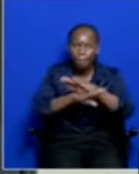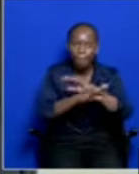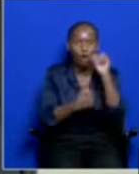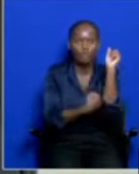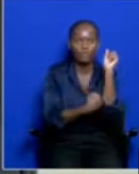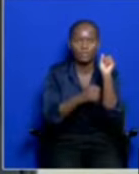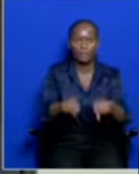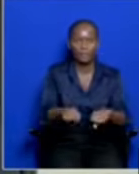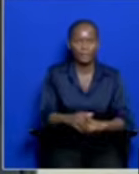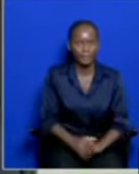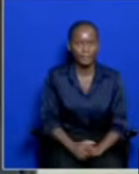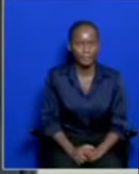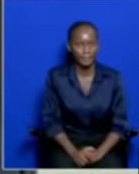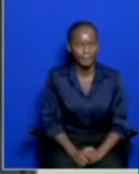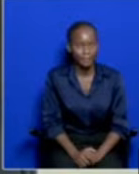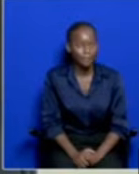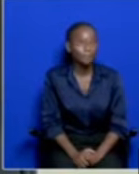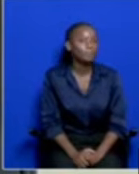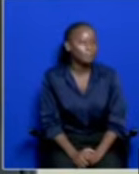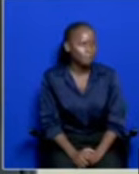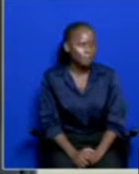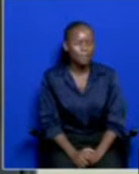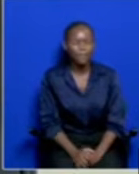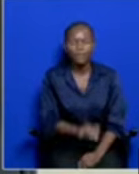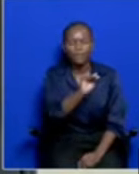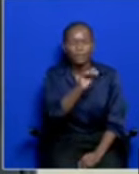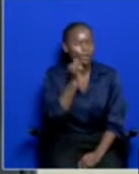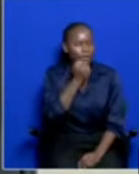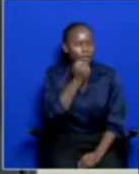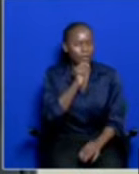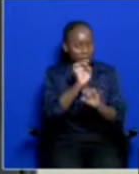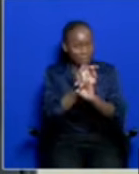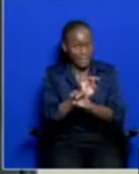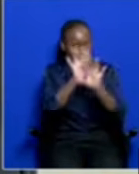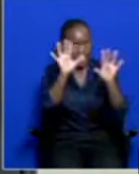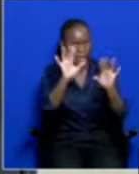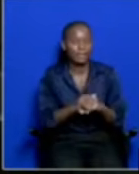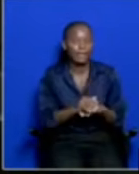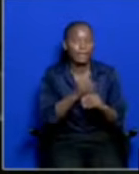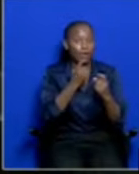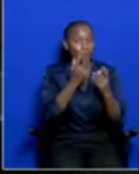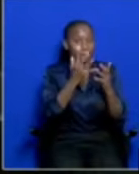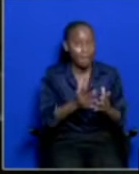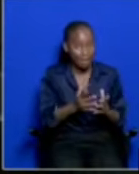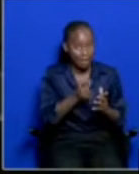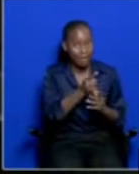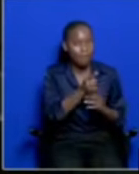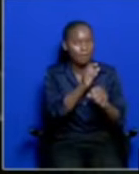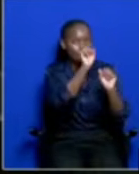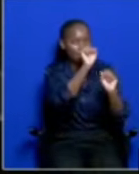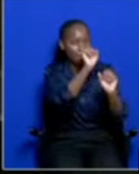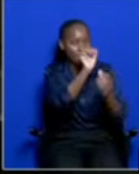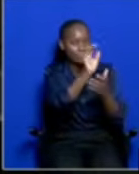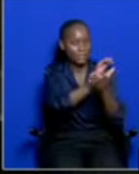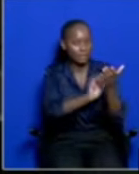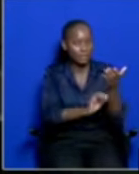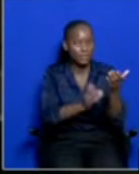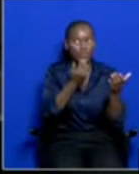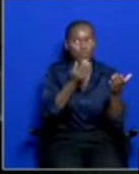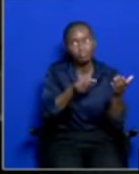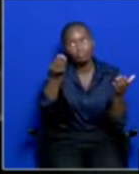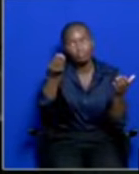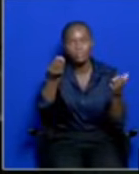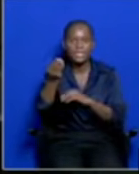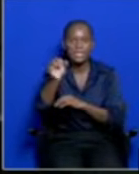clear, the complainant made a statement to EMPD. Yes. So how did this case end up